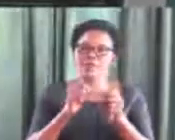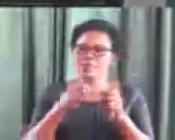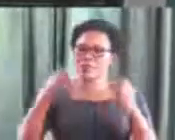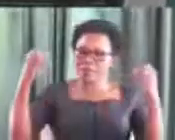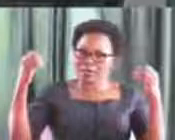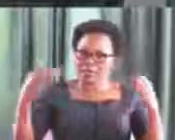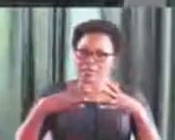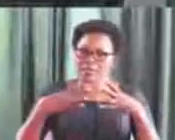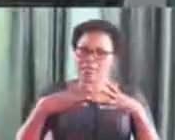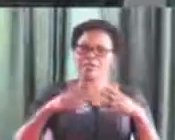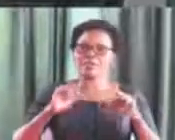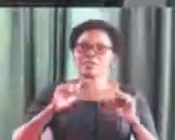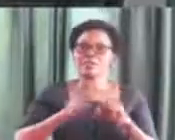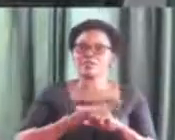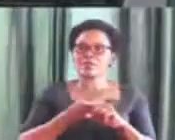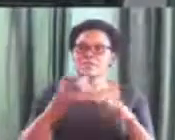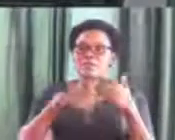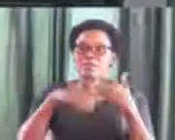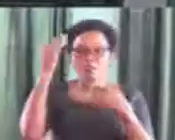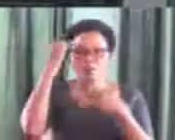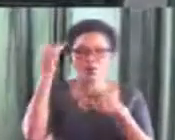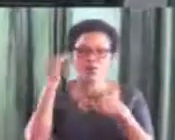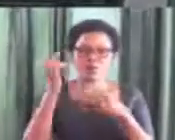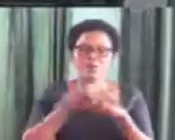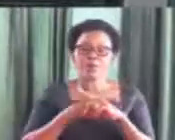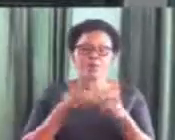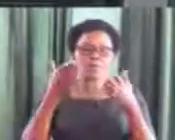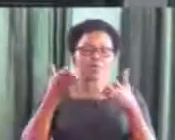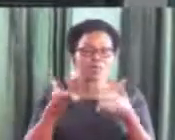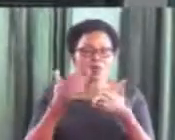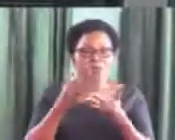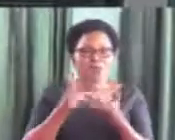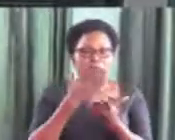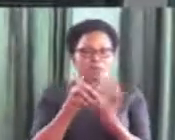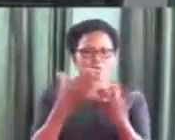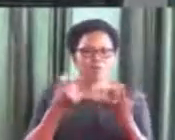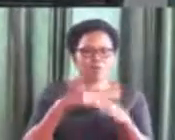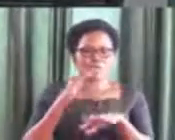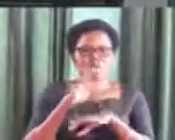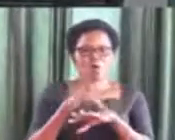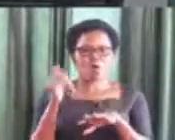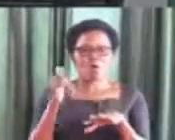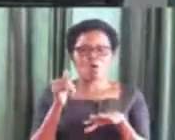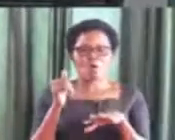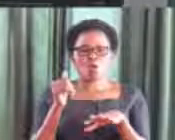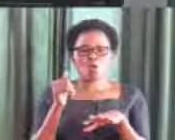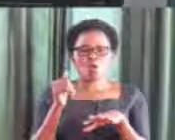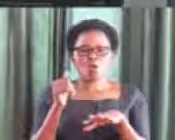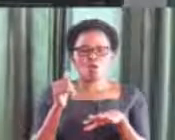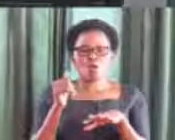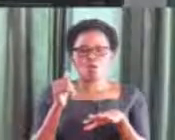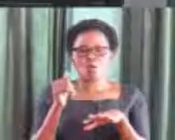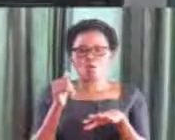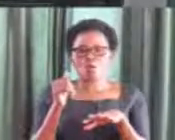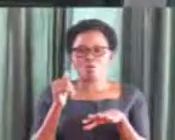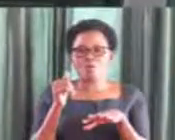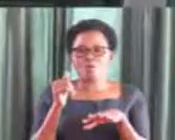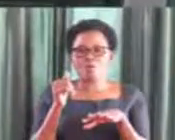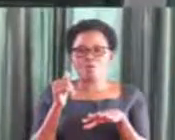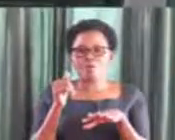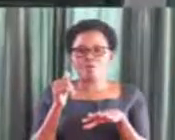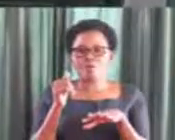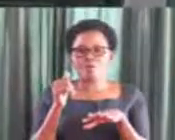of the court. But there is what I call, from a judge's view or a lawyer's view,